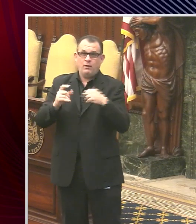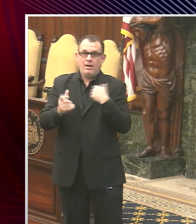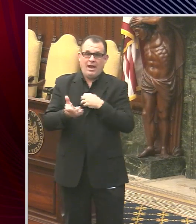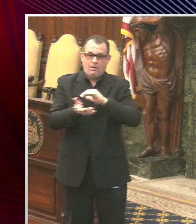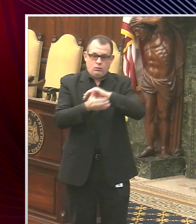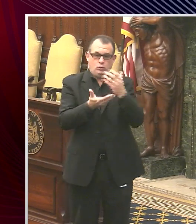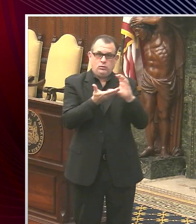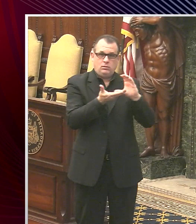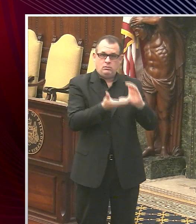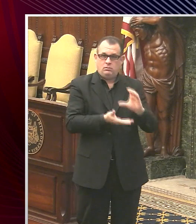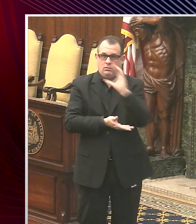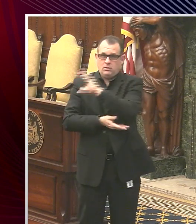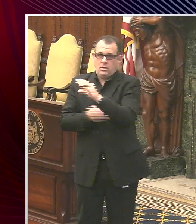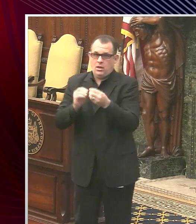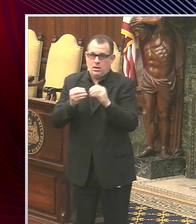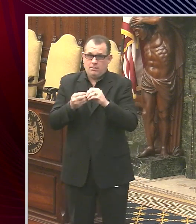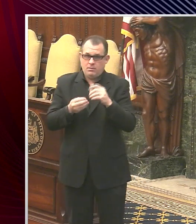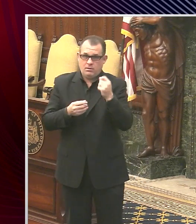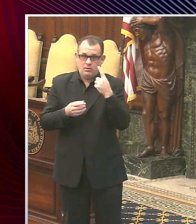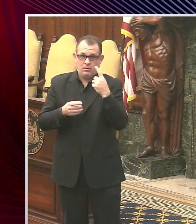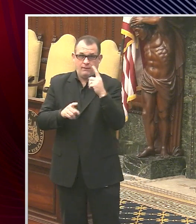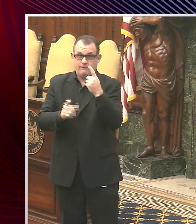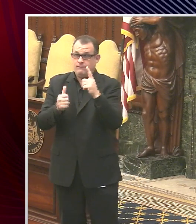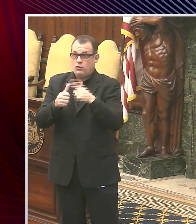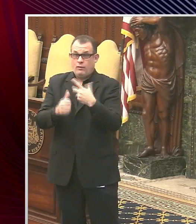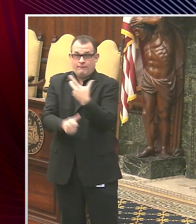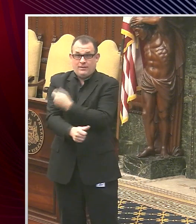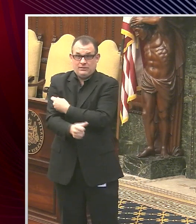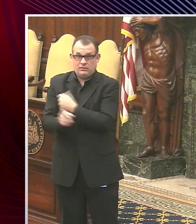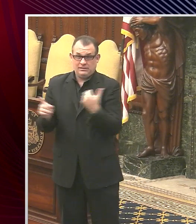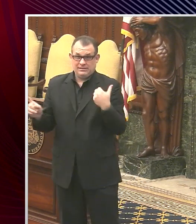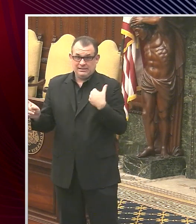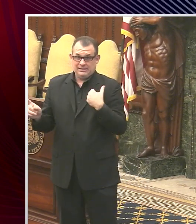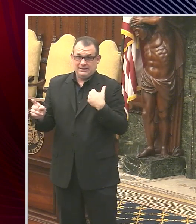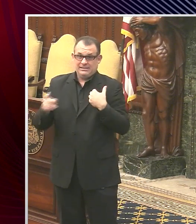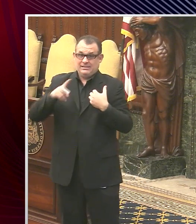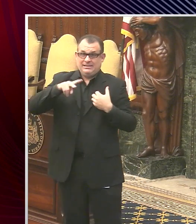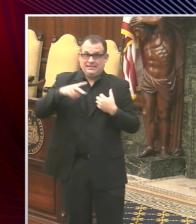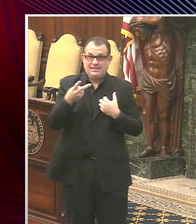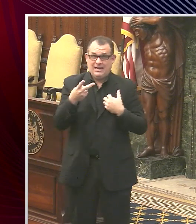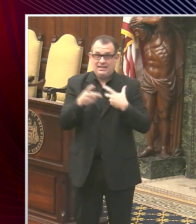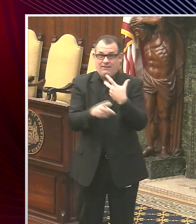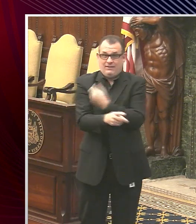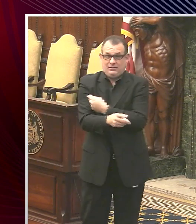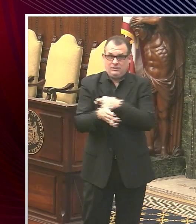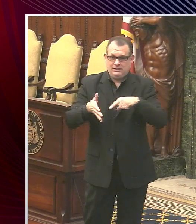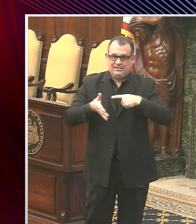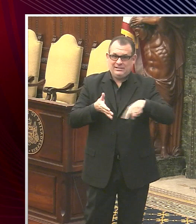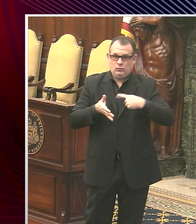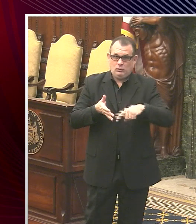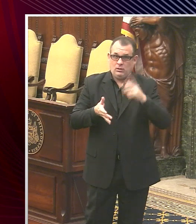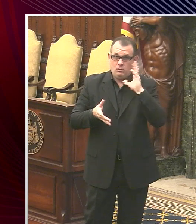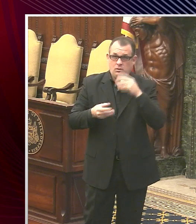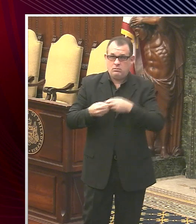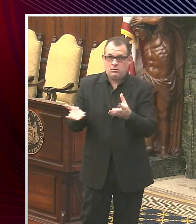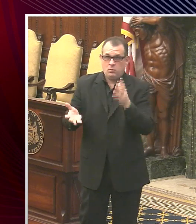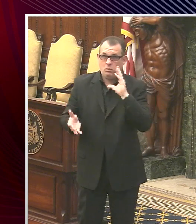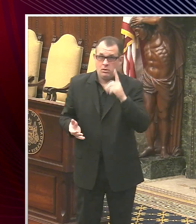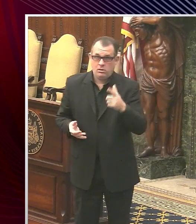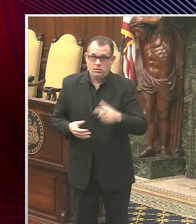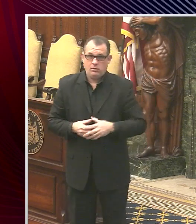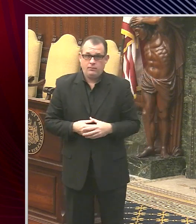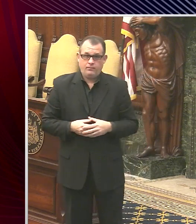were vaccinated the very first week will be getting their second dose of the Pfizer vaccine this week. Now, this week, we've been